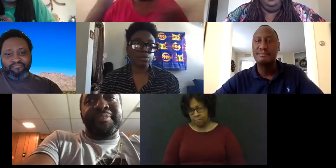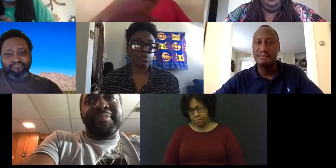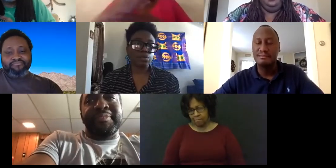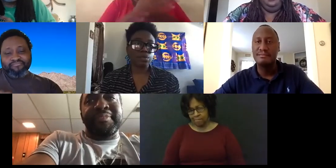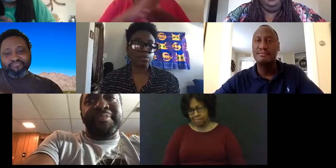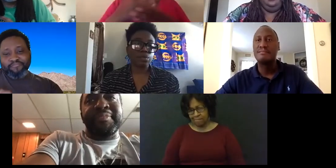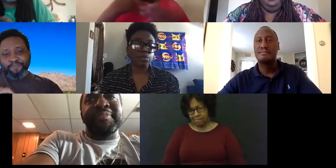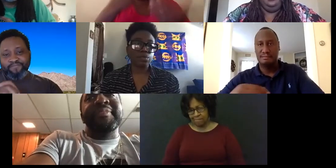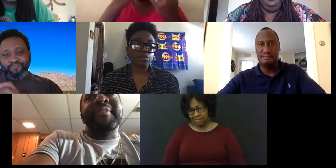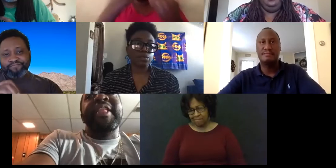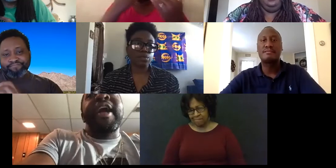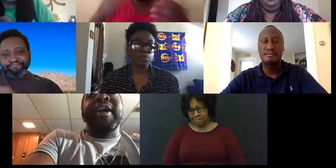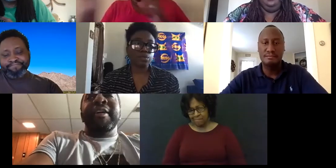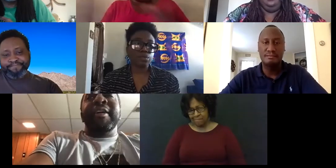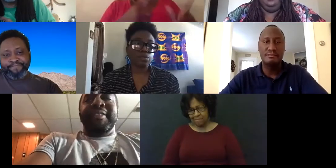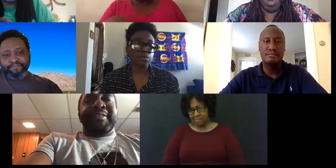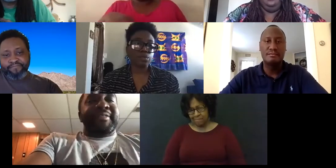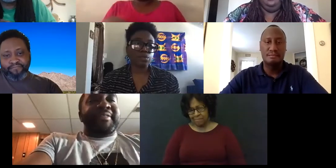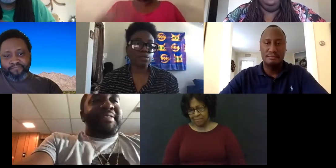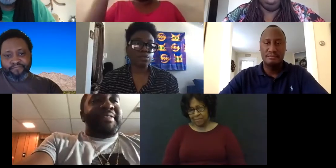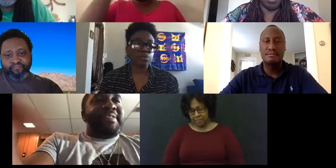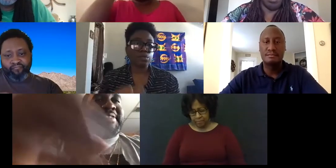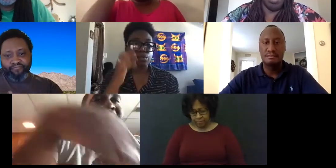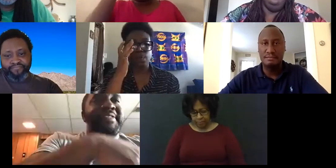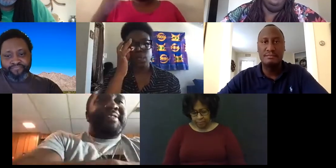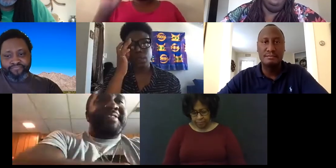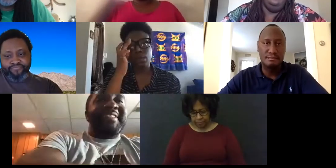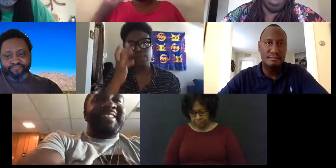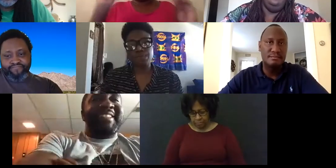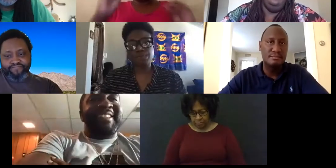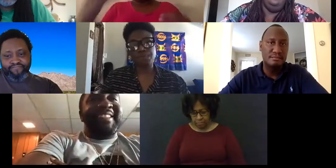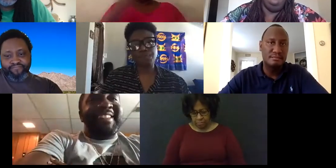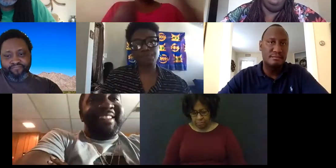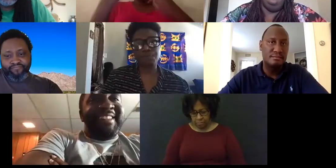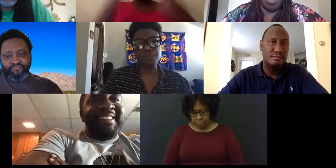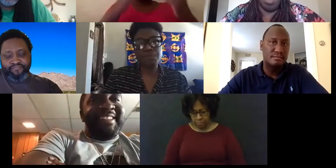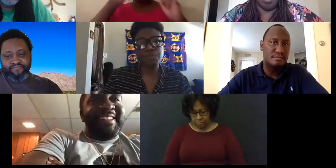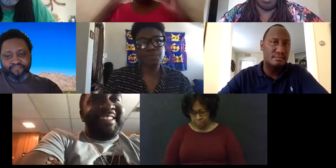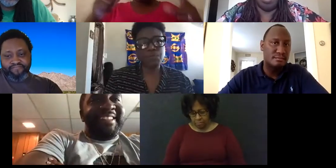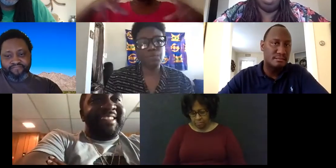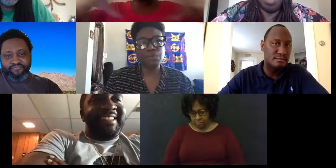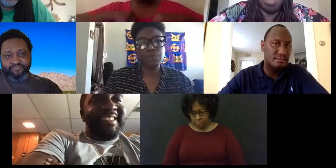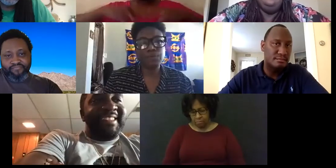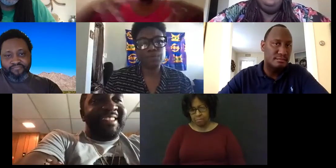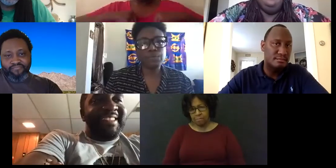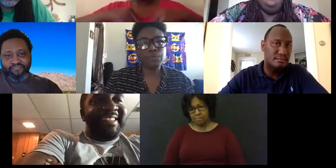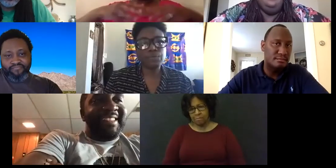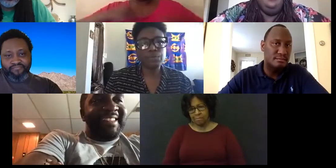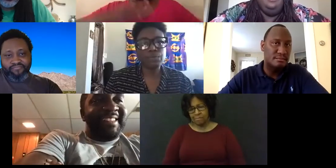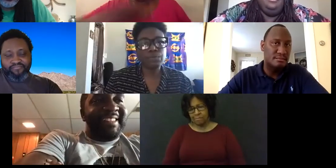all. We called on you and no one said no. Everyone jumped in. So you're awesome. Every single one